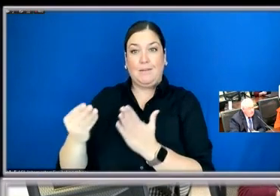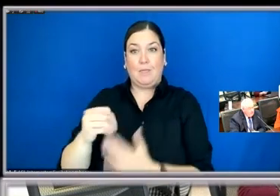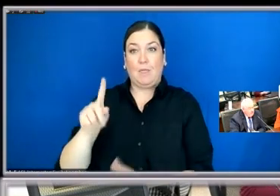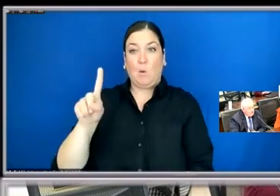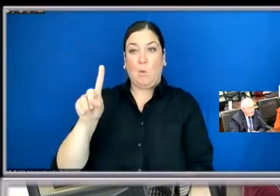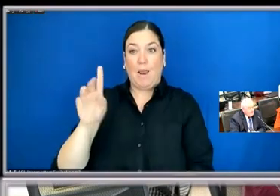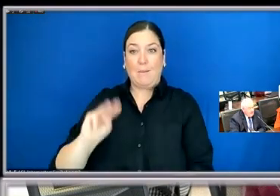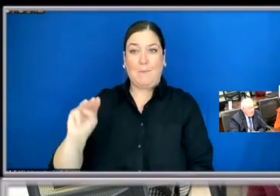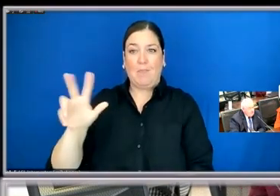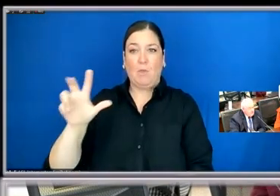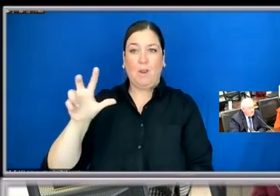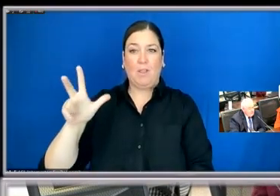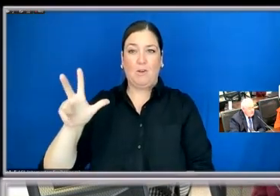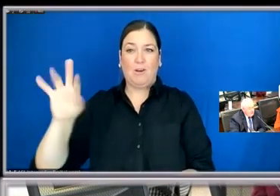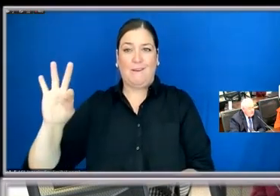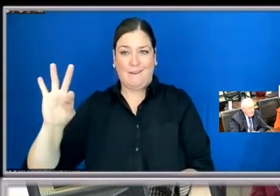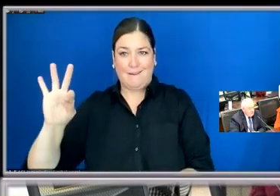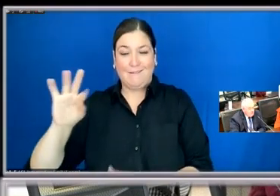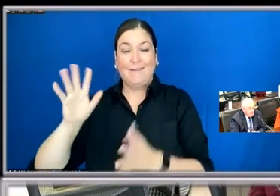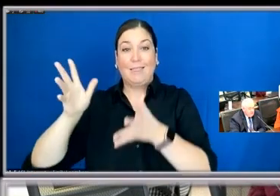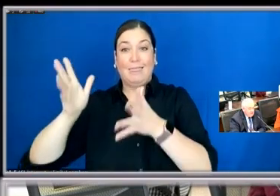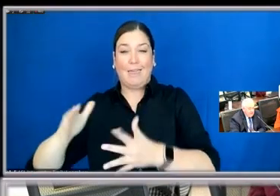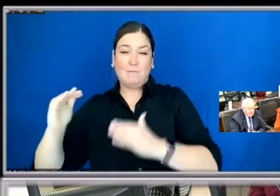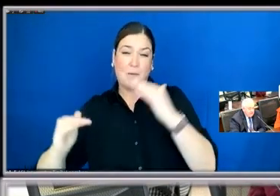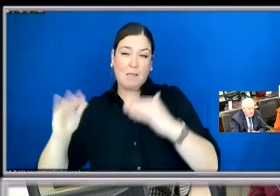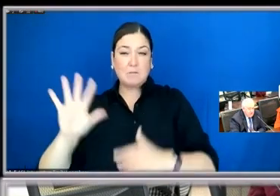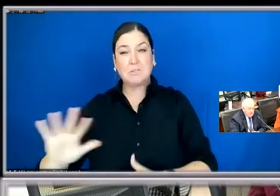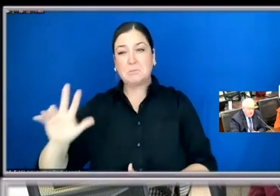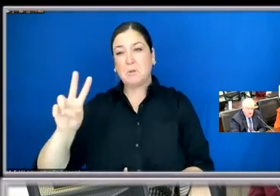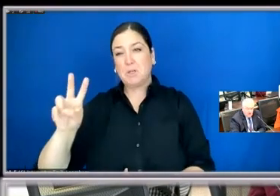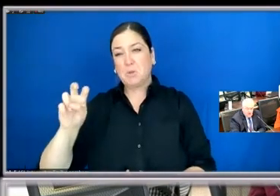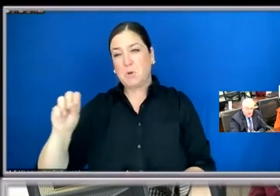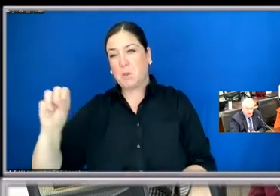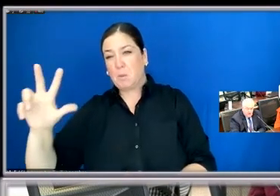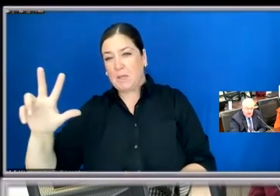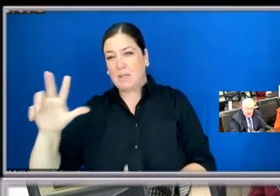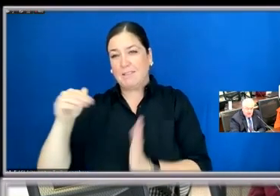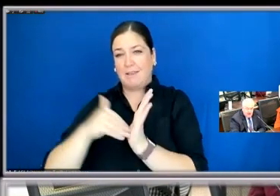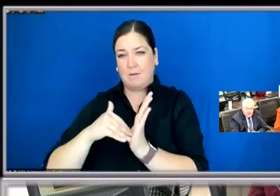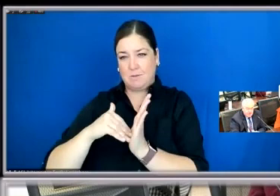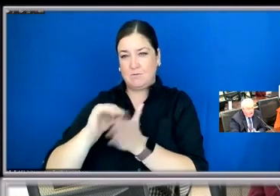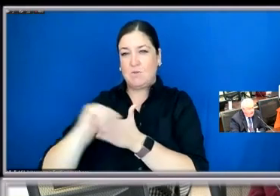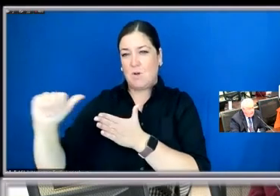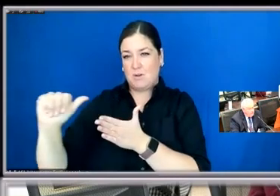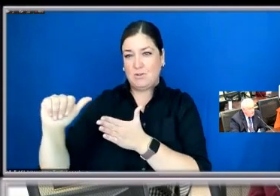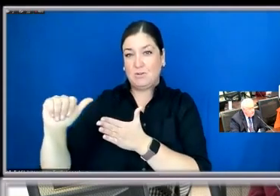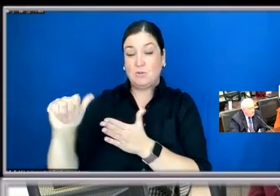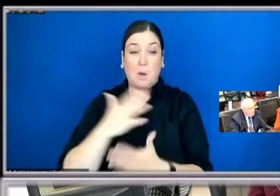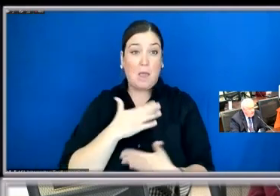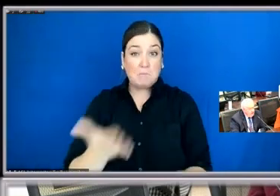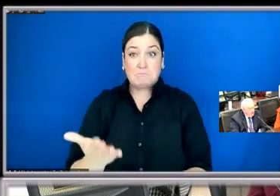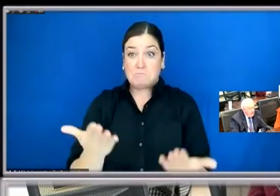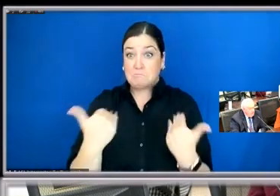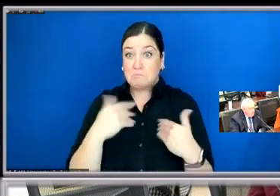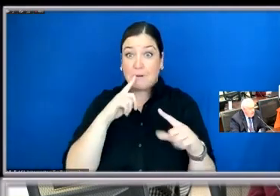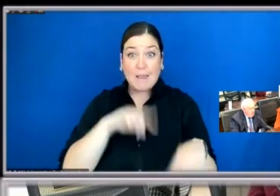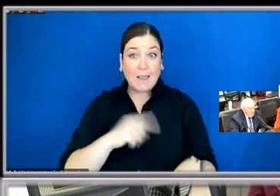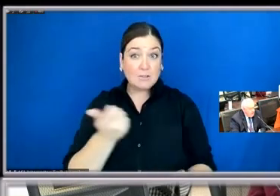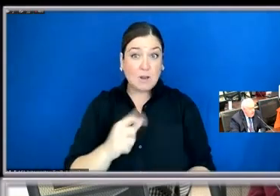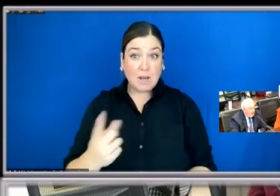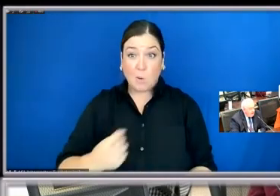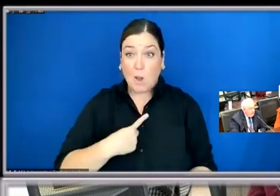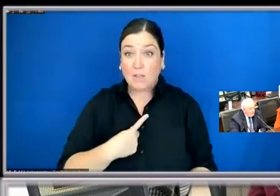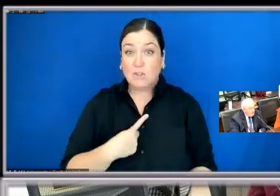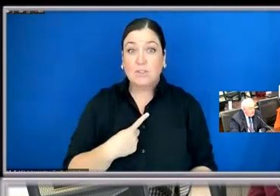$1,339,000, leaving us a balance of about $203,000. So I'd be happy to answer any questions anyone